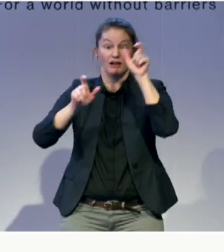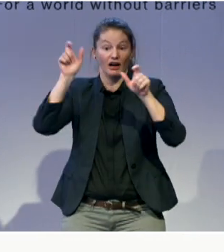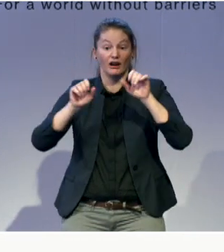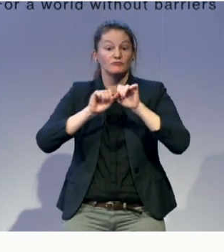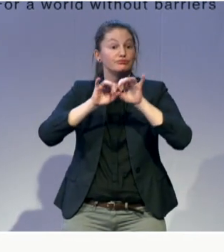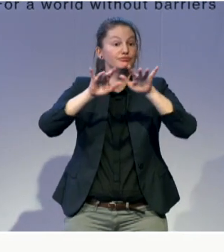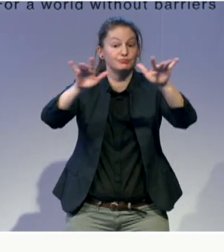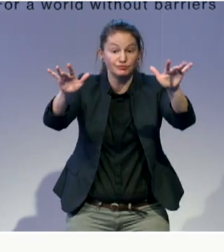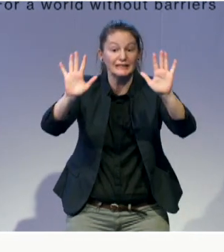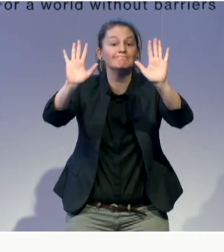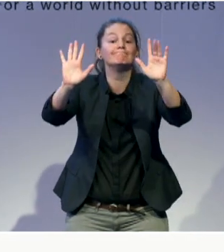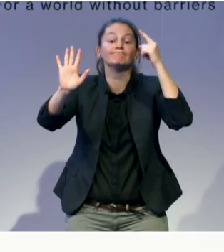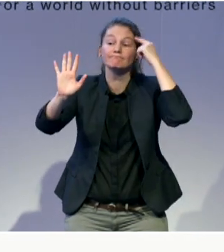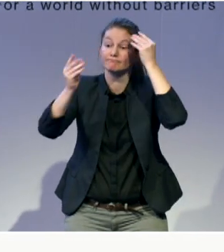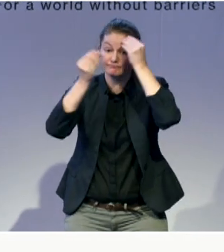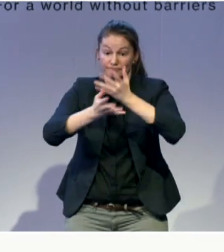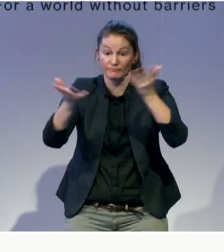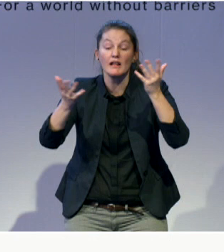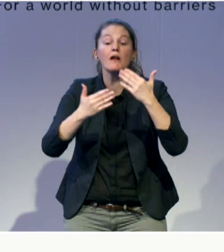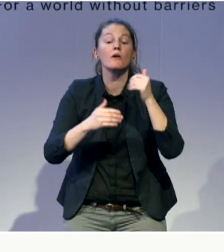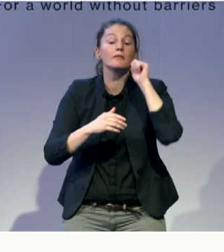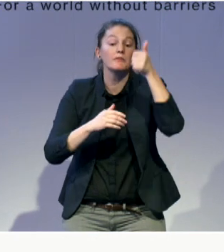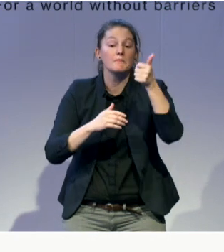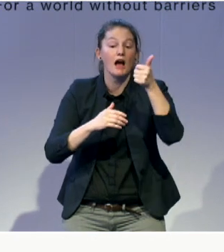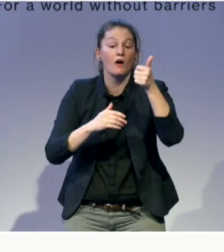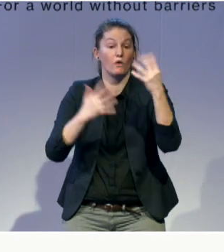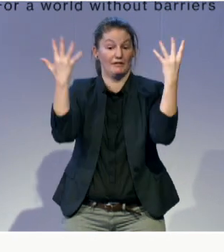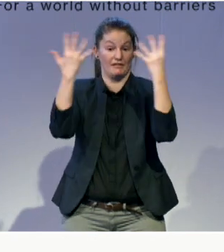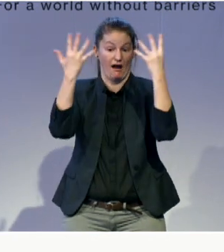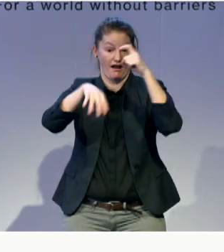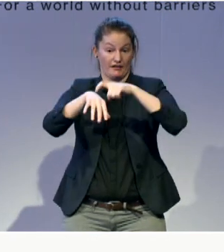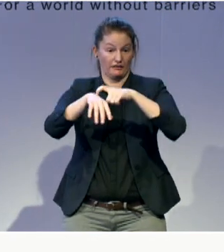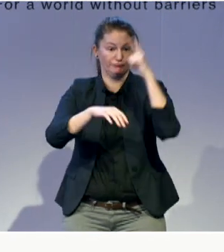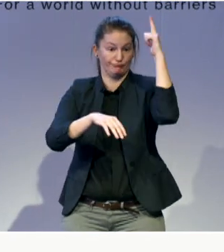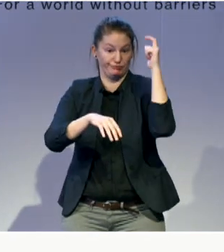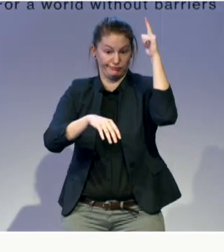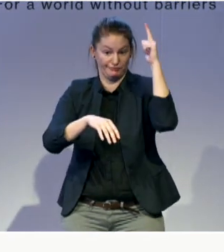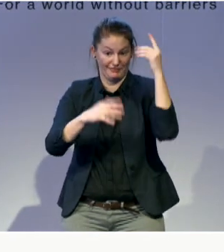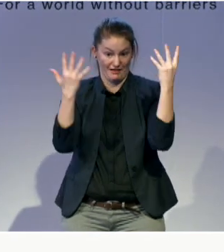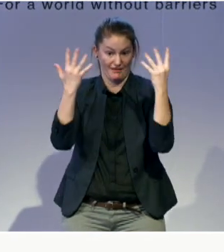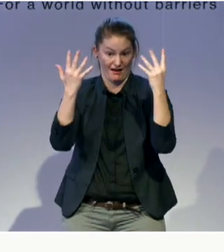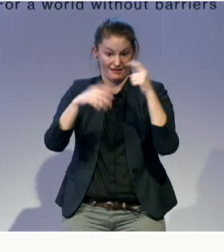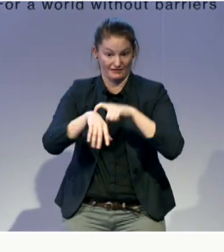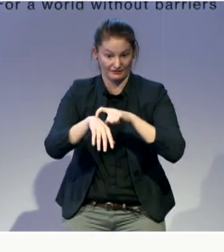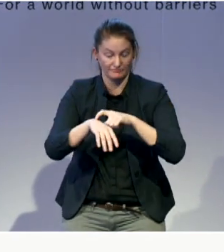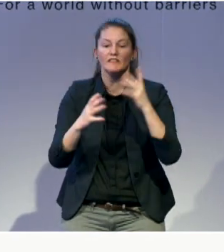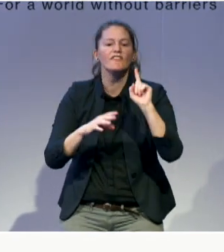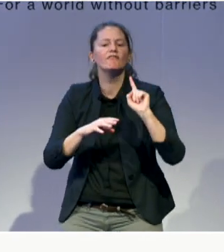tomorrow morning we start at 9 a.m. And we start with inclusive Pilates.